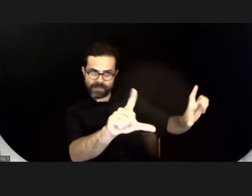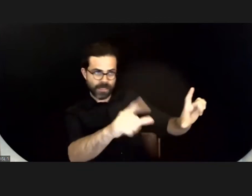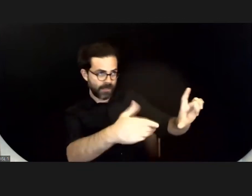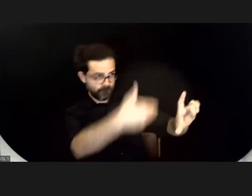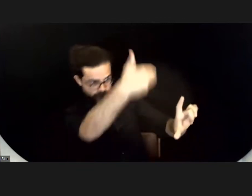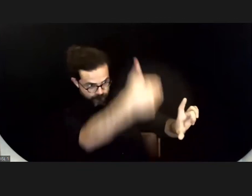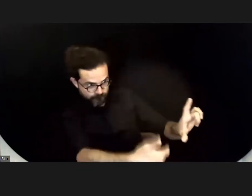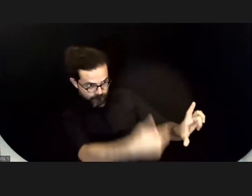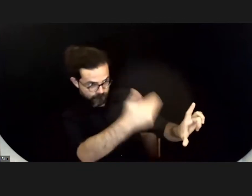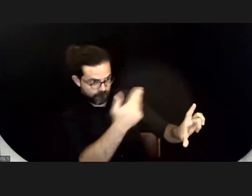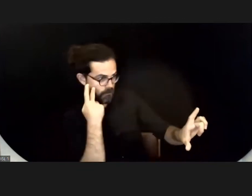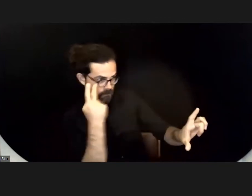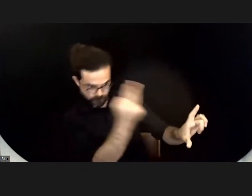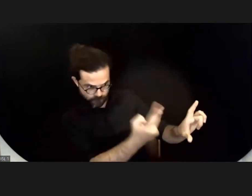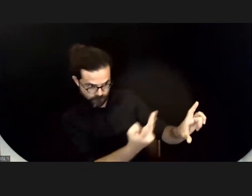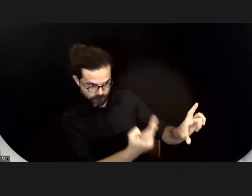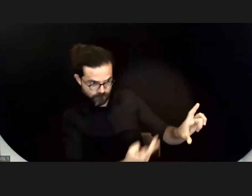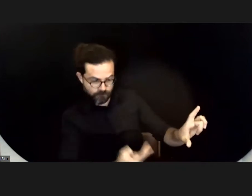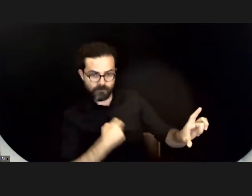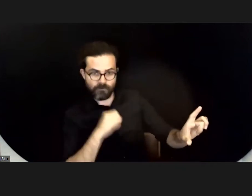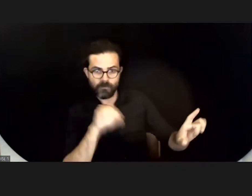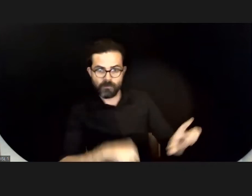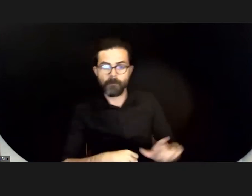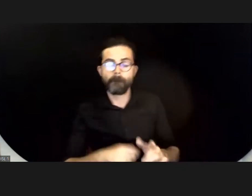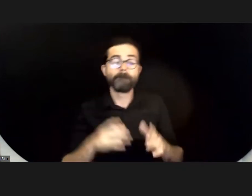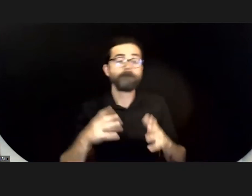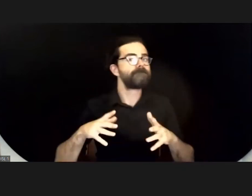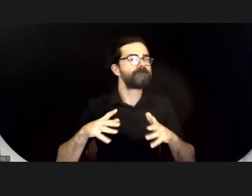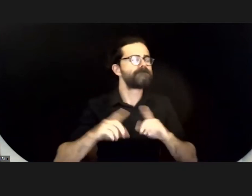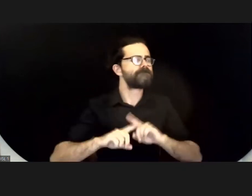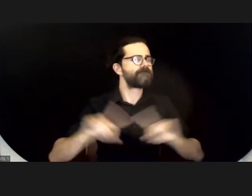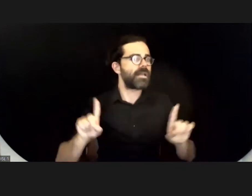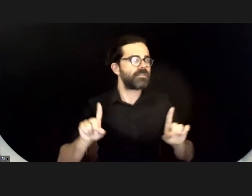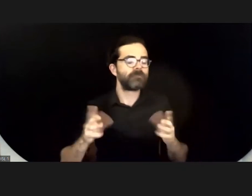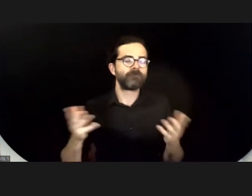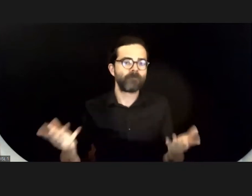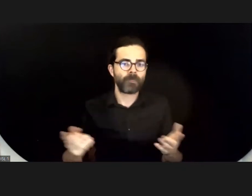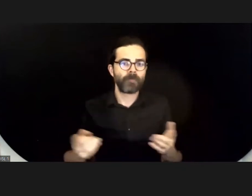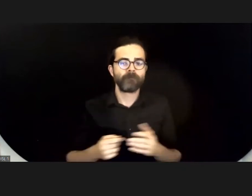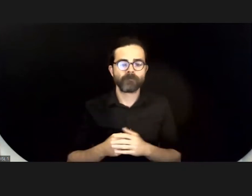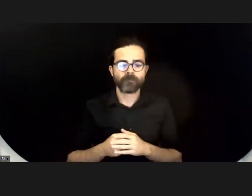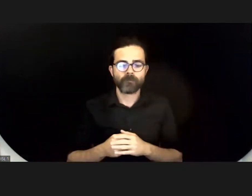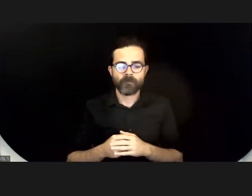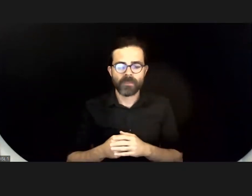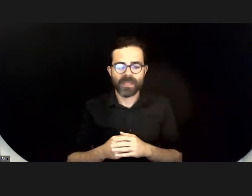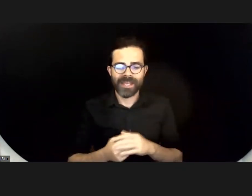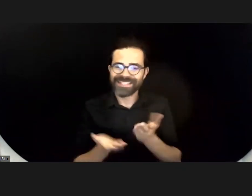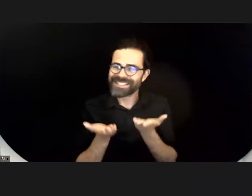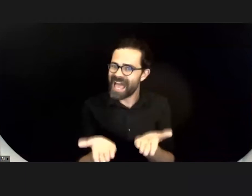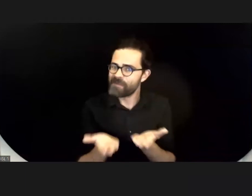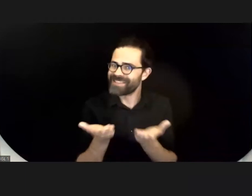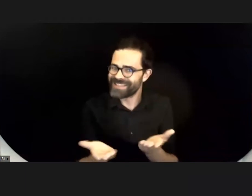A service is a bit different. And here, we're interested in